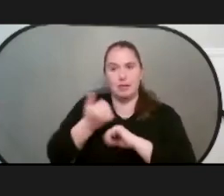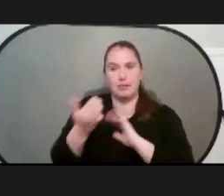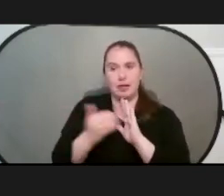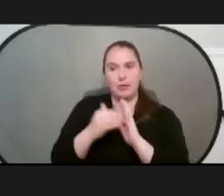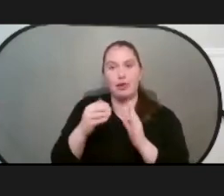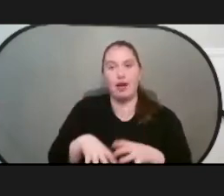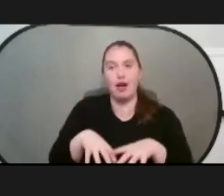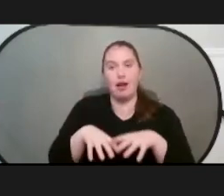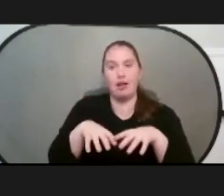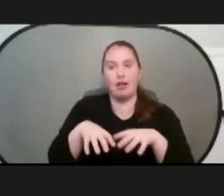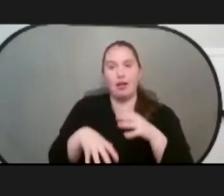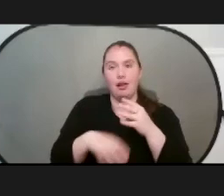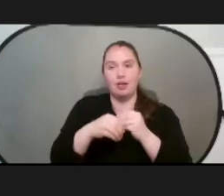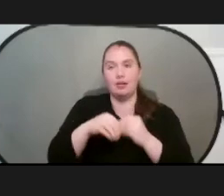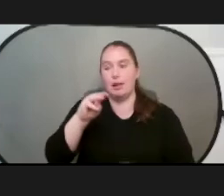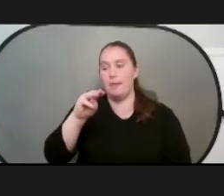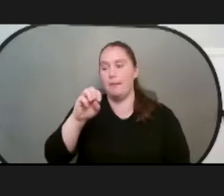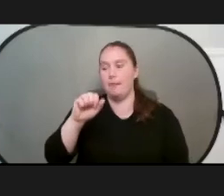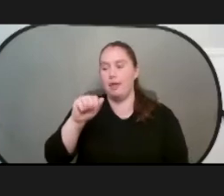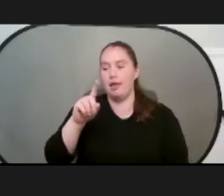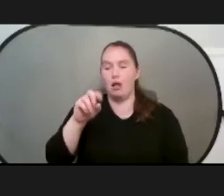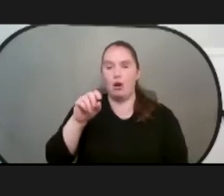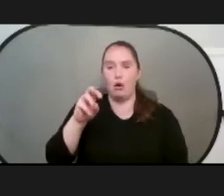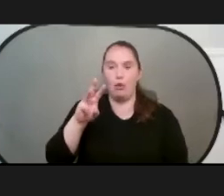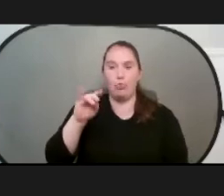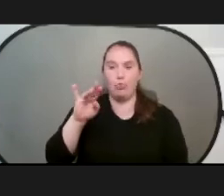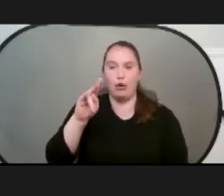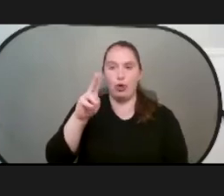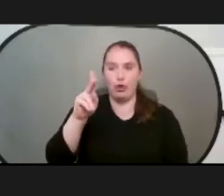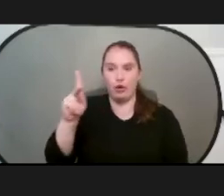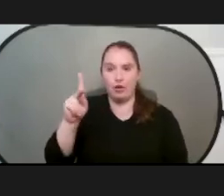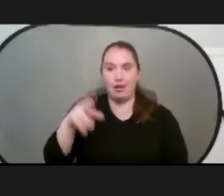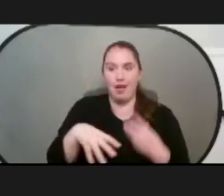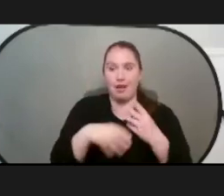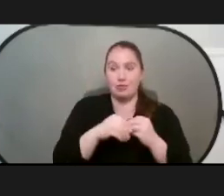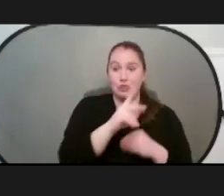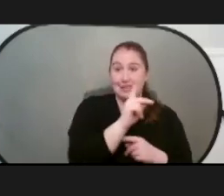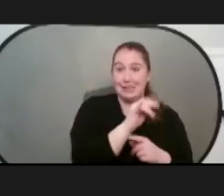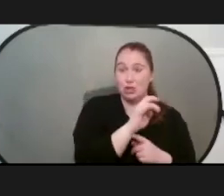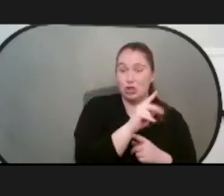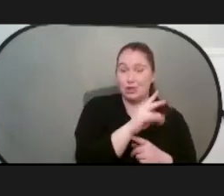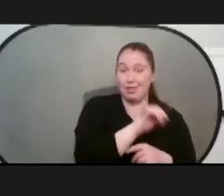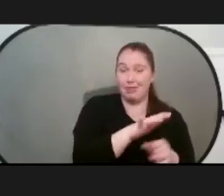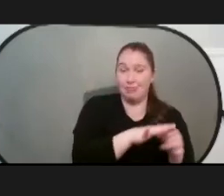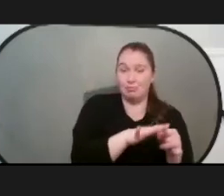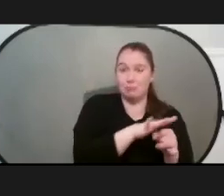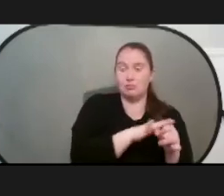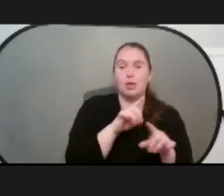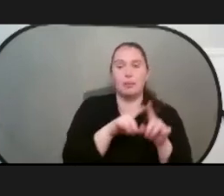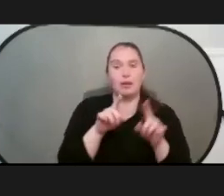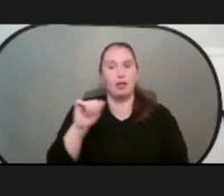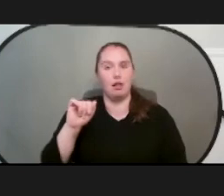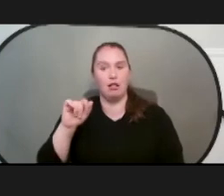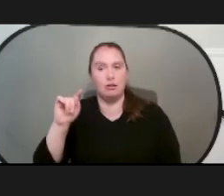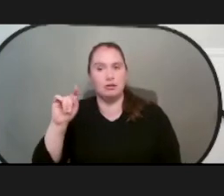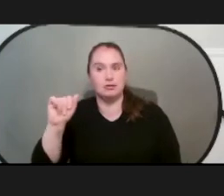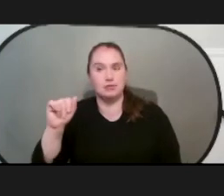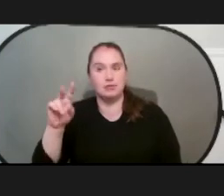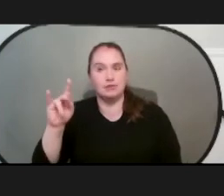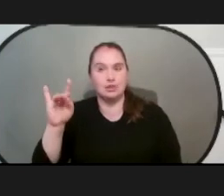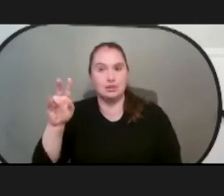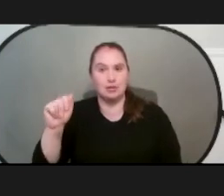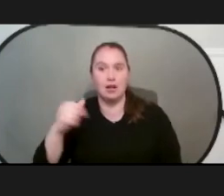Meadowbrook to the Kendrick area. And then, but as far as Alta Vista, agree with Ilda, that